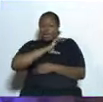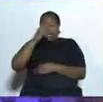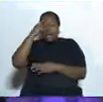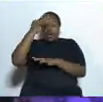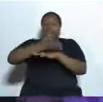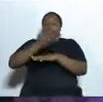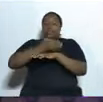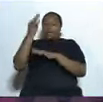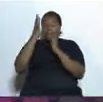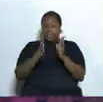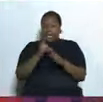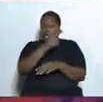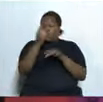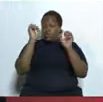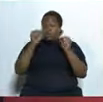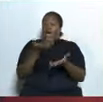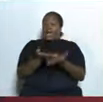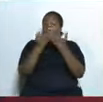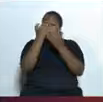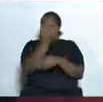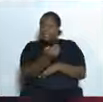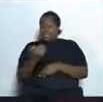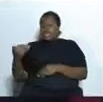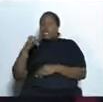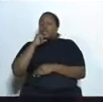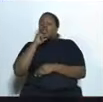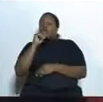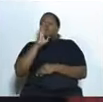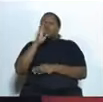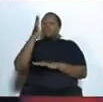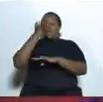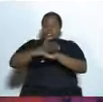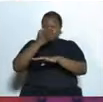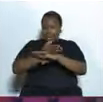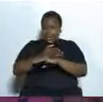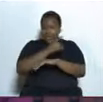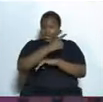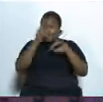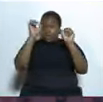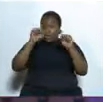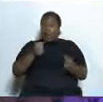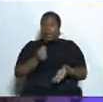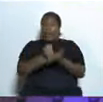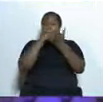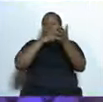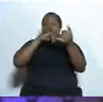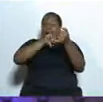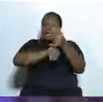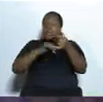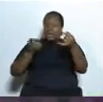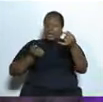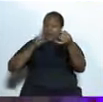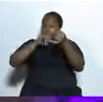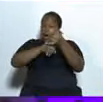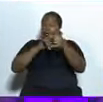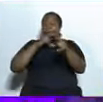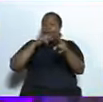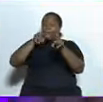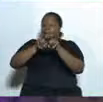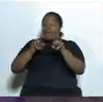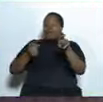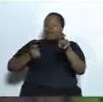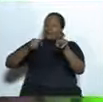help your children not be deceived by cults. You can help a husband, a wife, a brother or